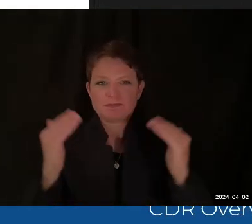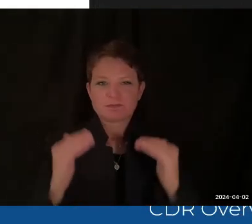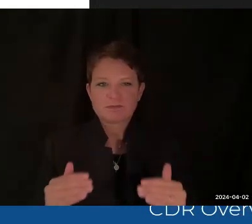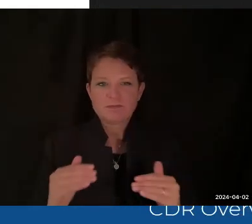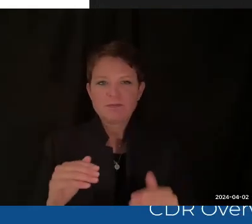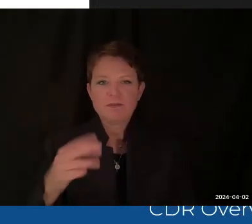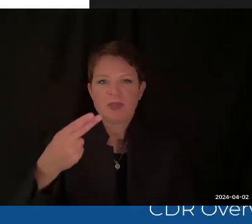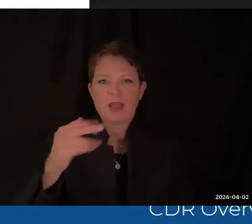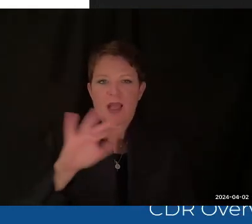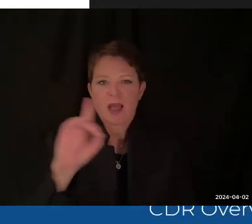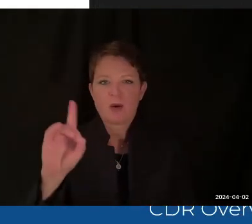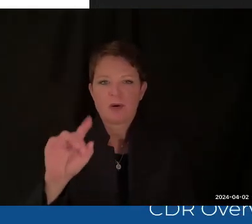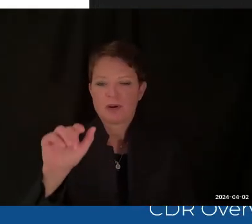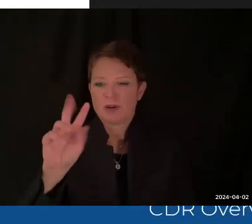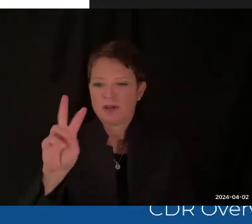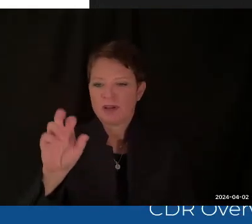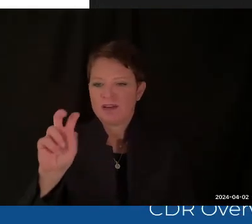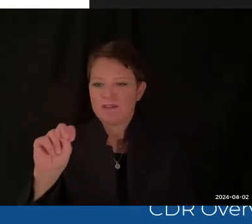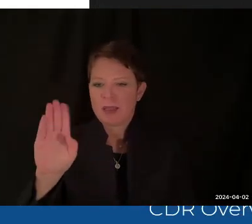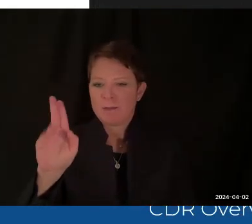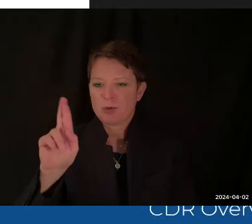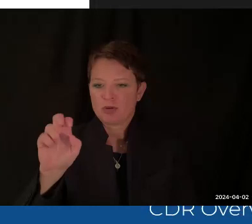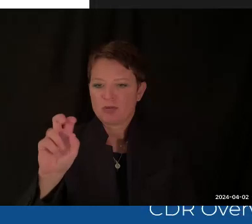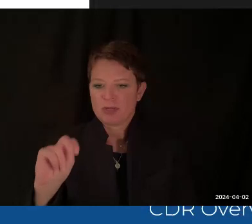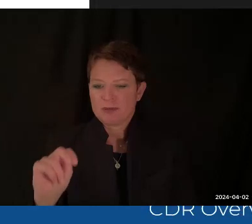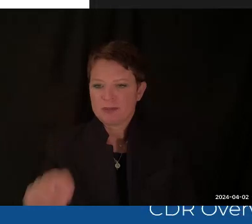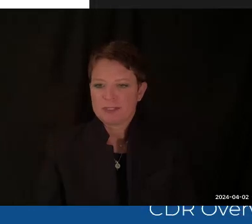go with Howard Van Buren.